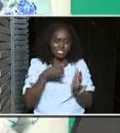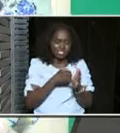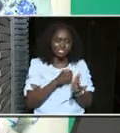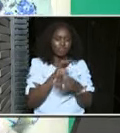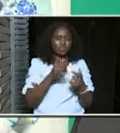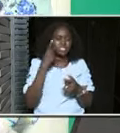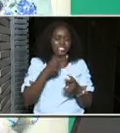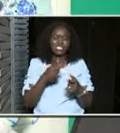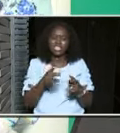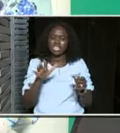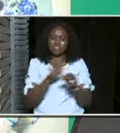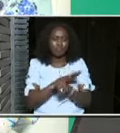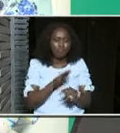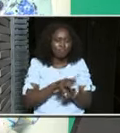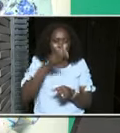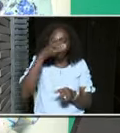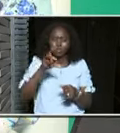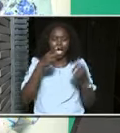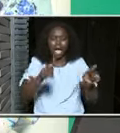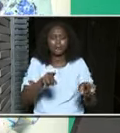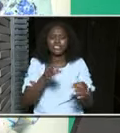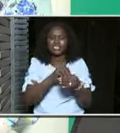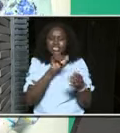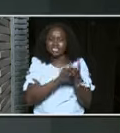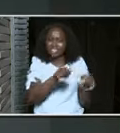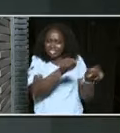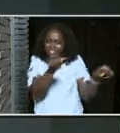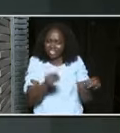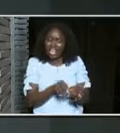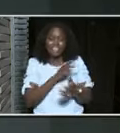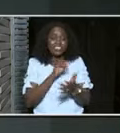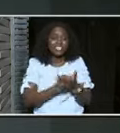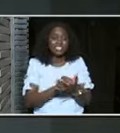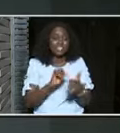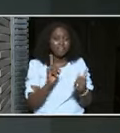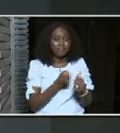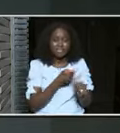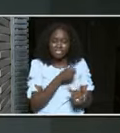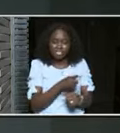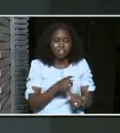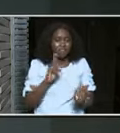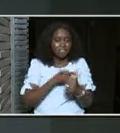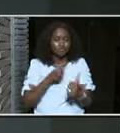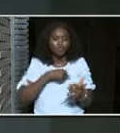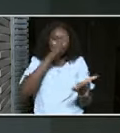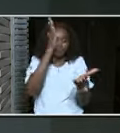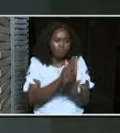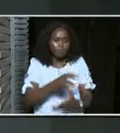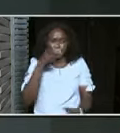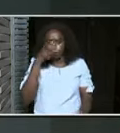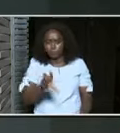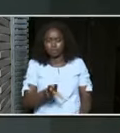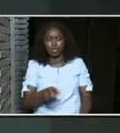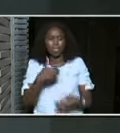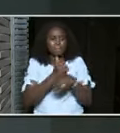corruption that is happening in that sector. And that's the first place of call. Stop the corruption. Make sure that every